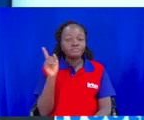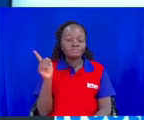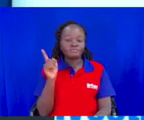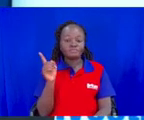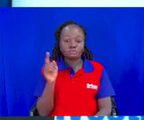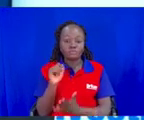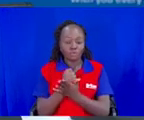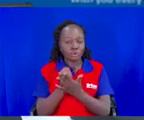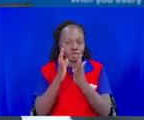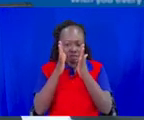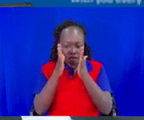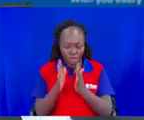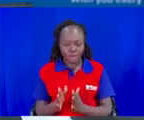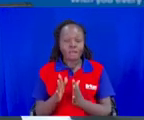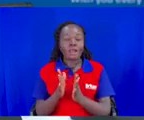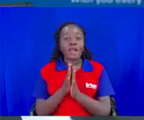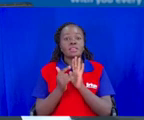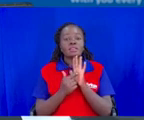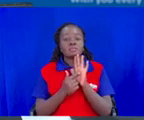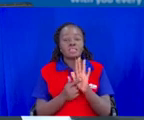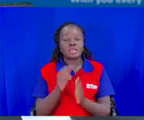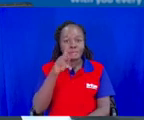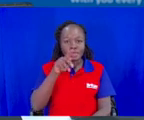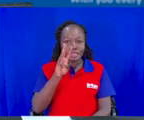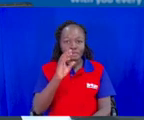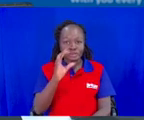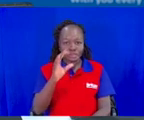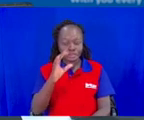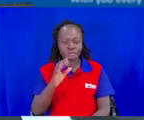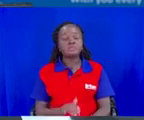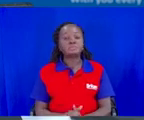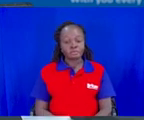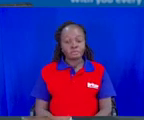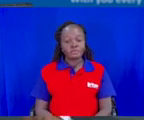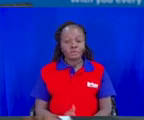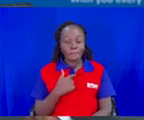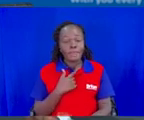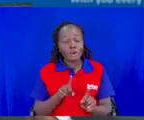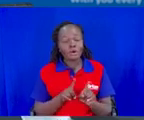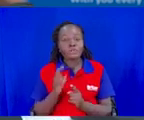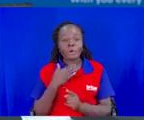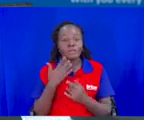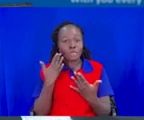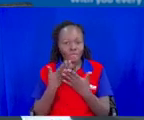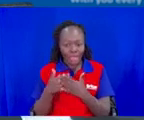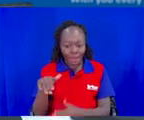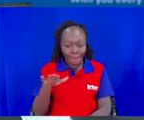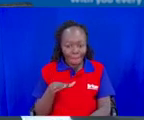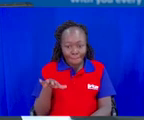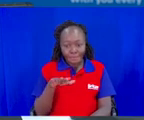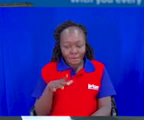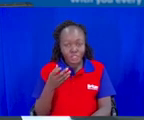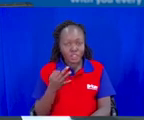our auditor and represents PwC. I would also like to acknowledge the presence